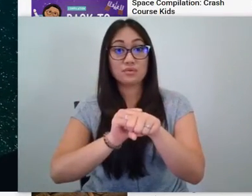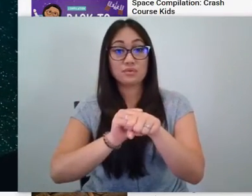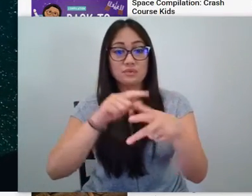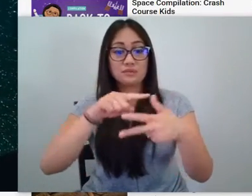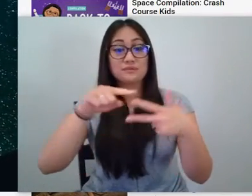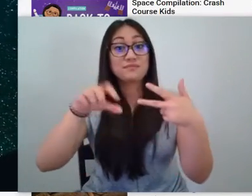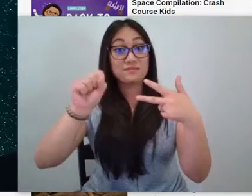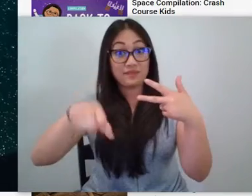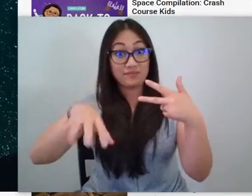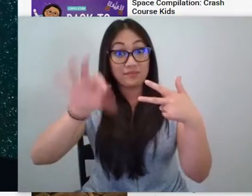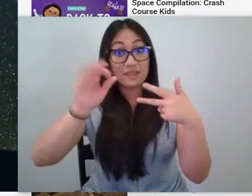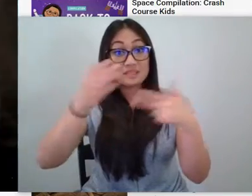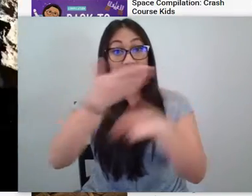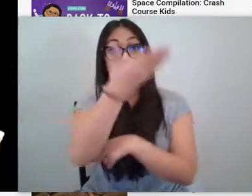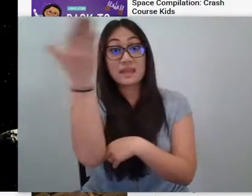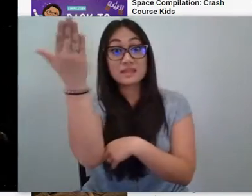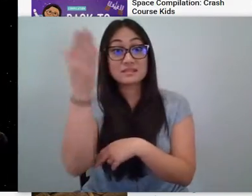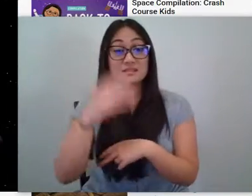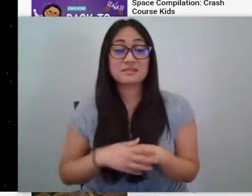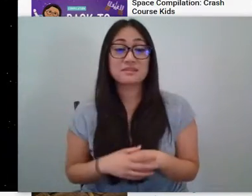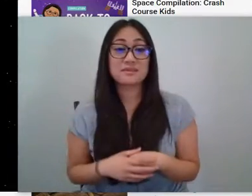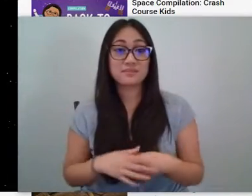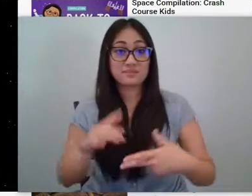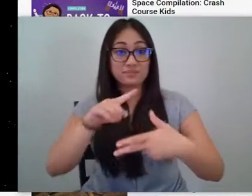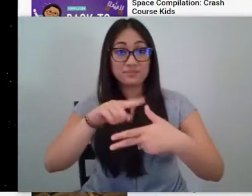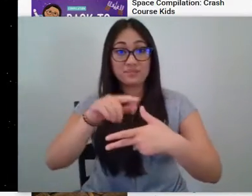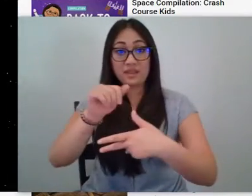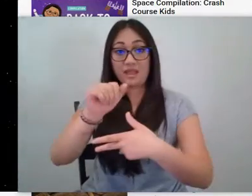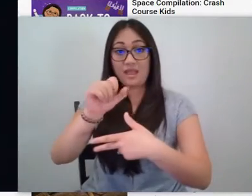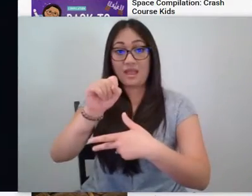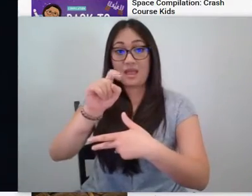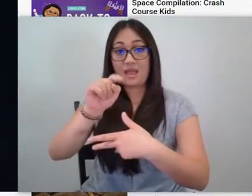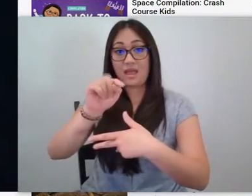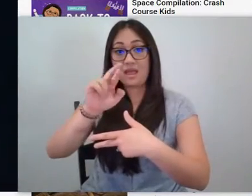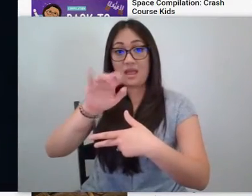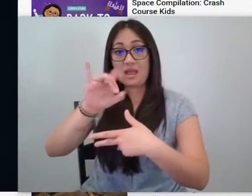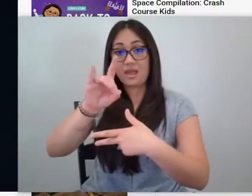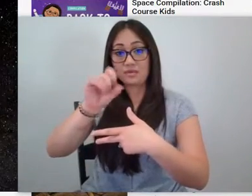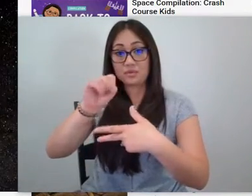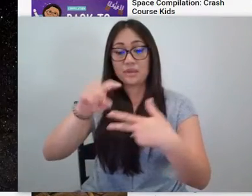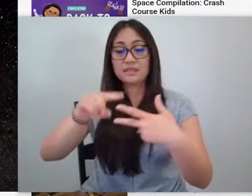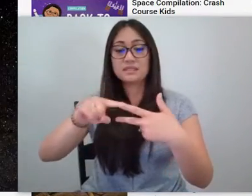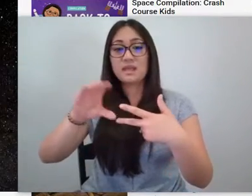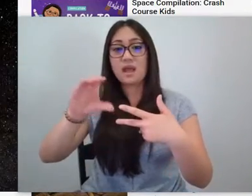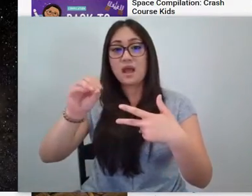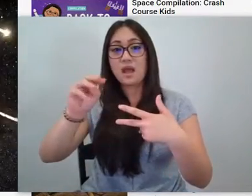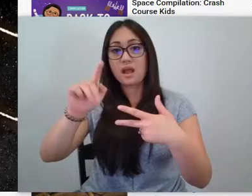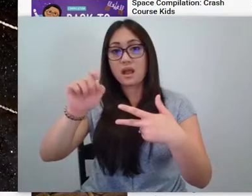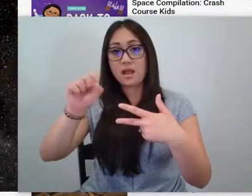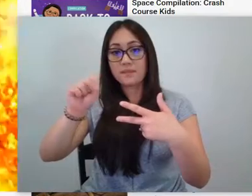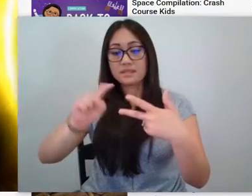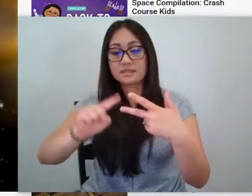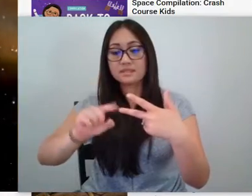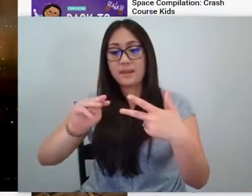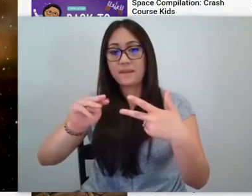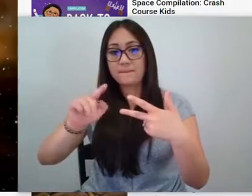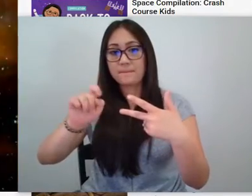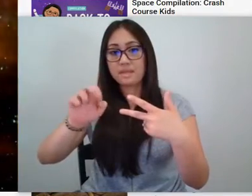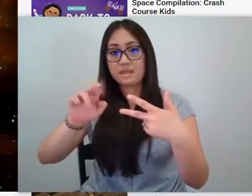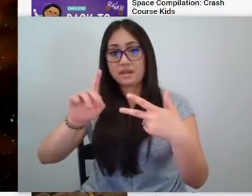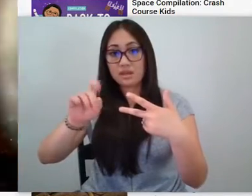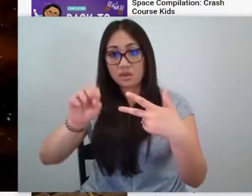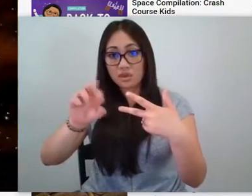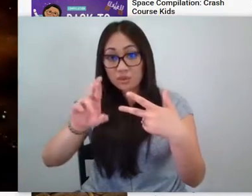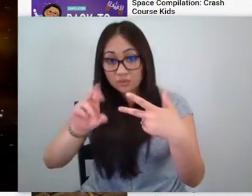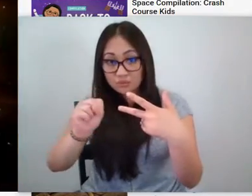in space. These rocks are called asteroids, comets, and meteors. These 3